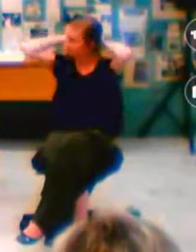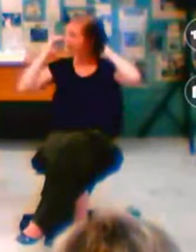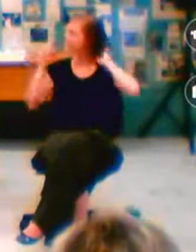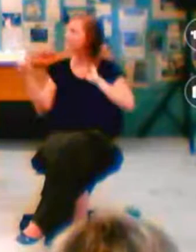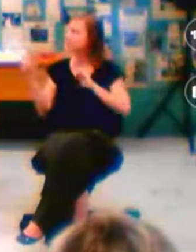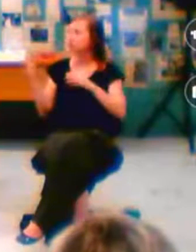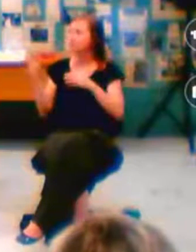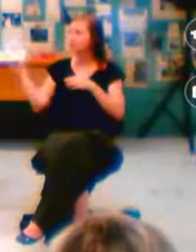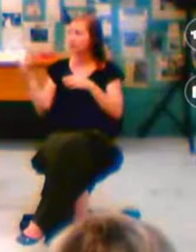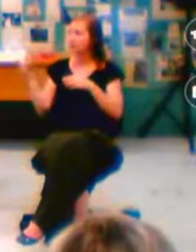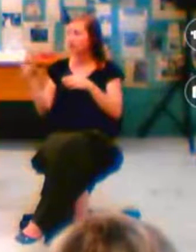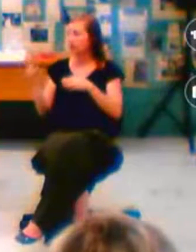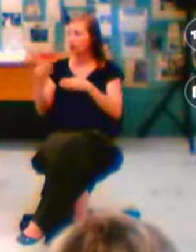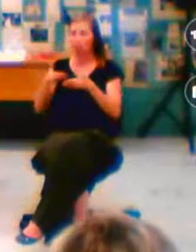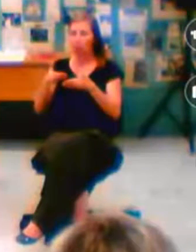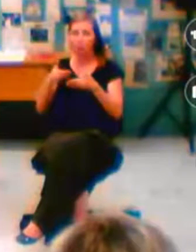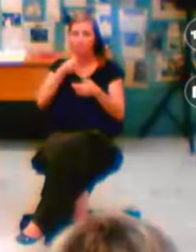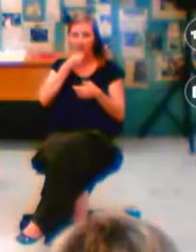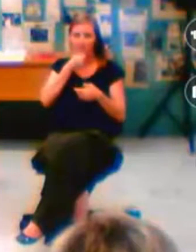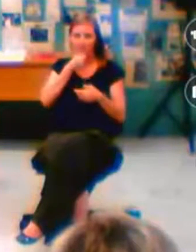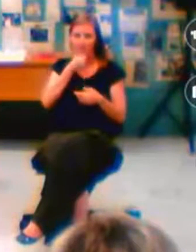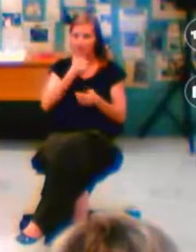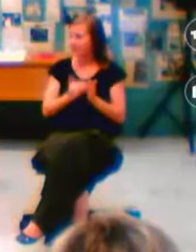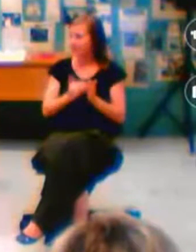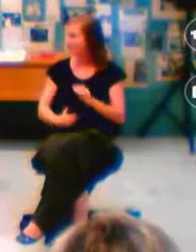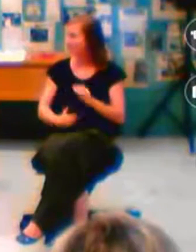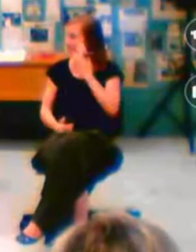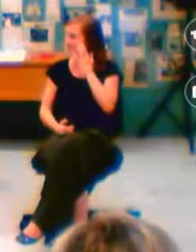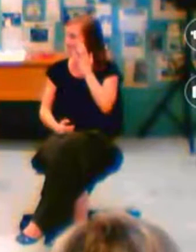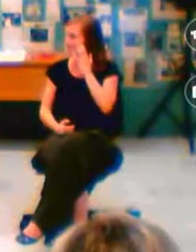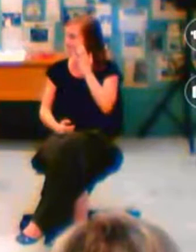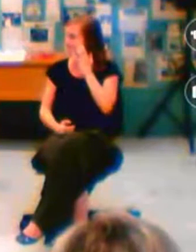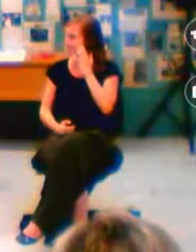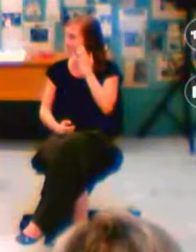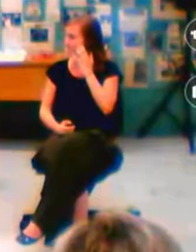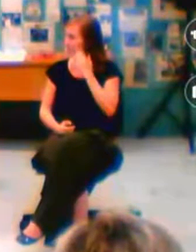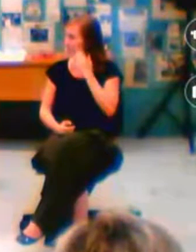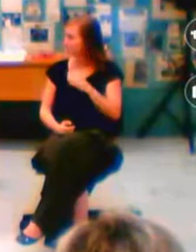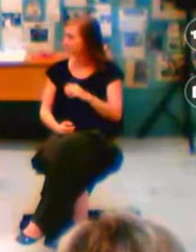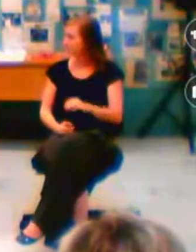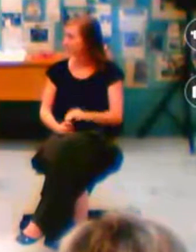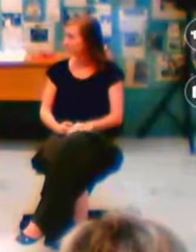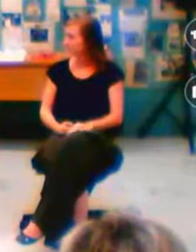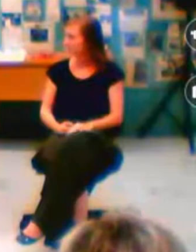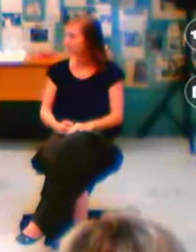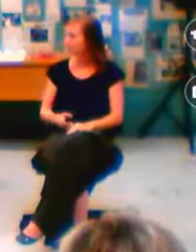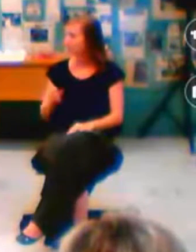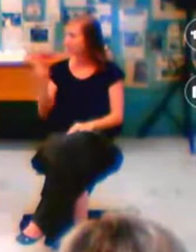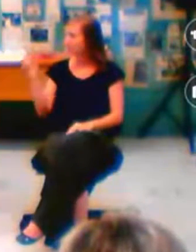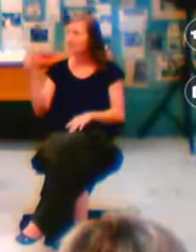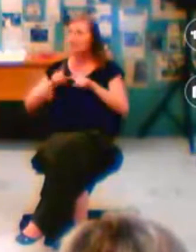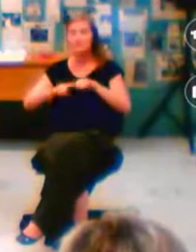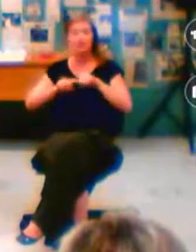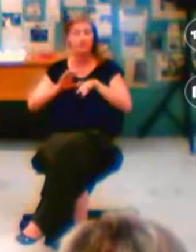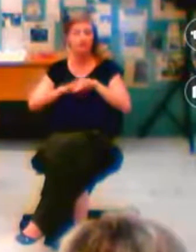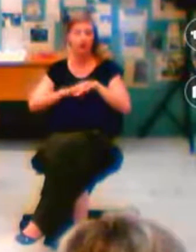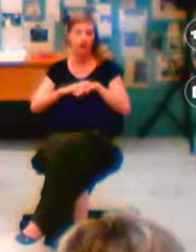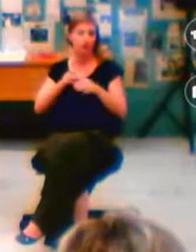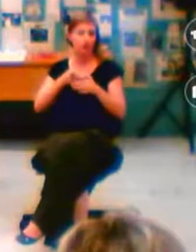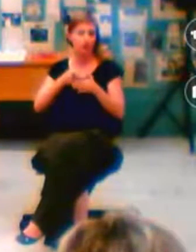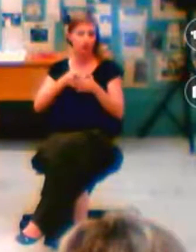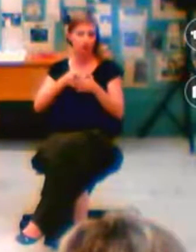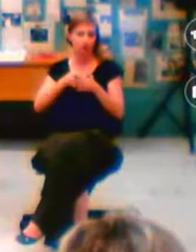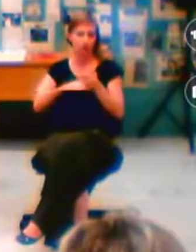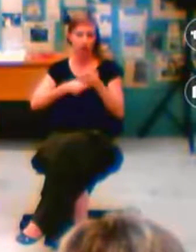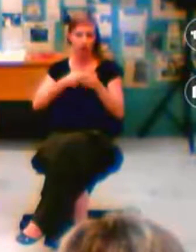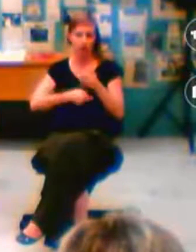It all depends on what costs you include in your analysis. What happens in a lot of single-payer systems is that many, many...